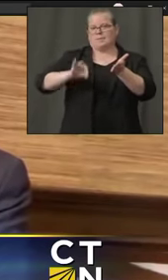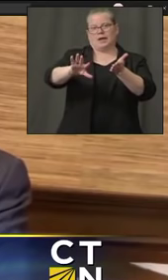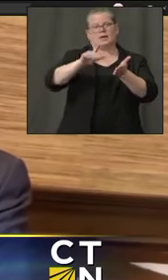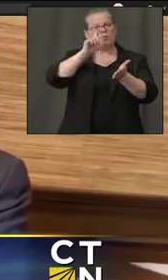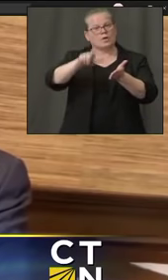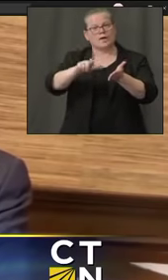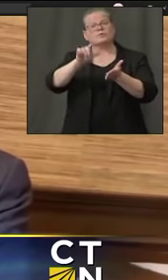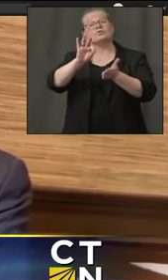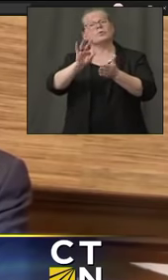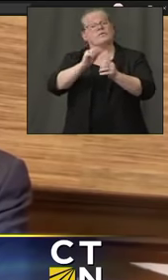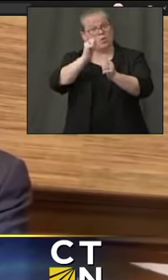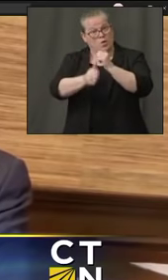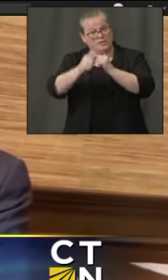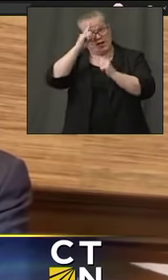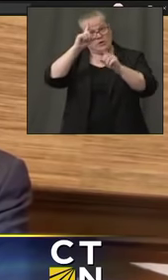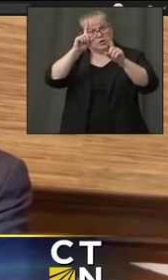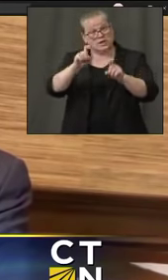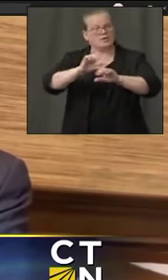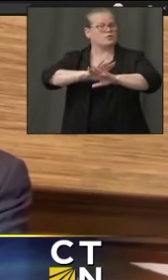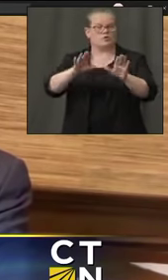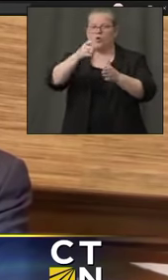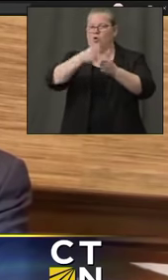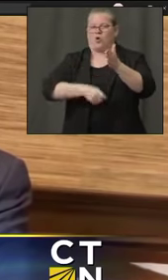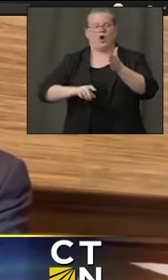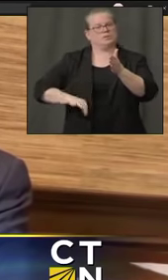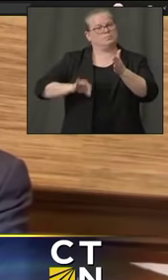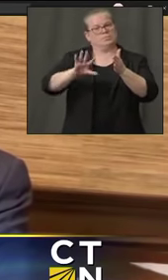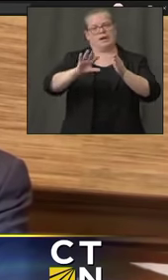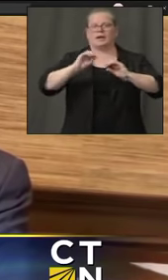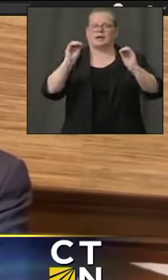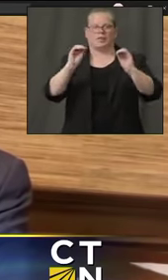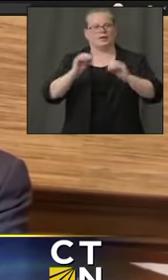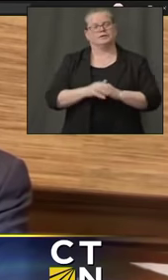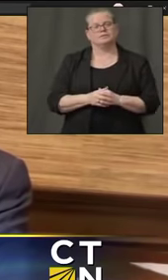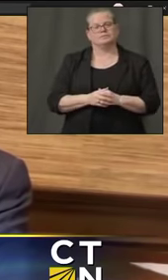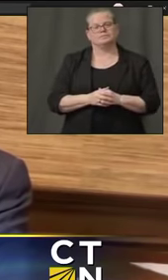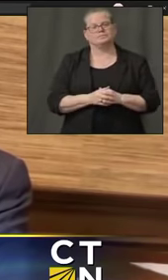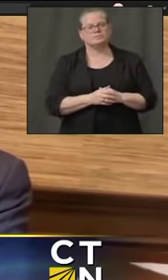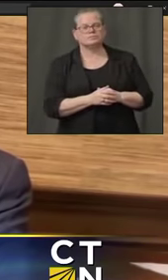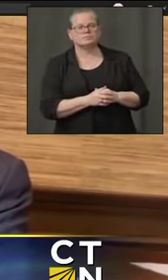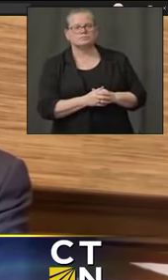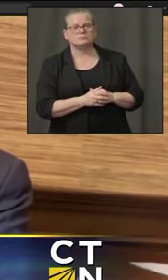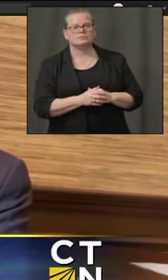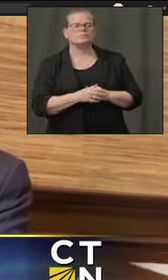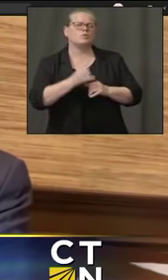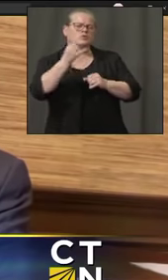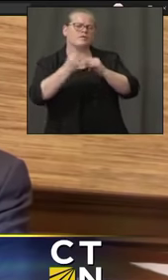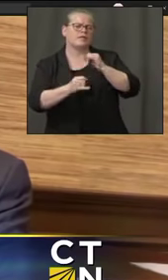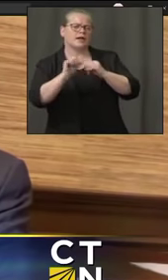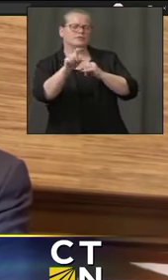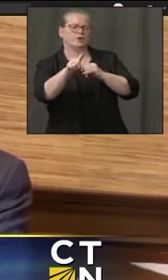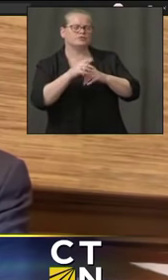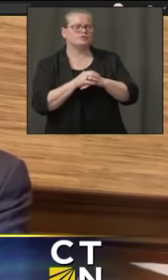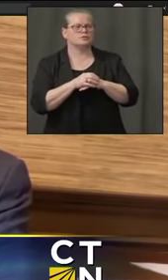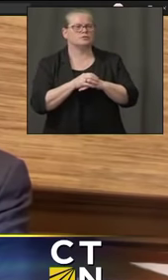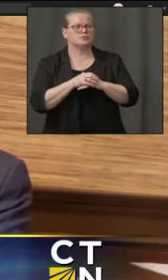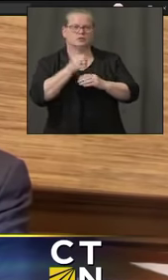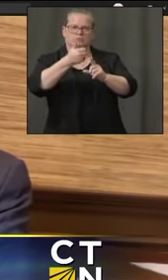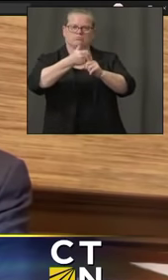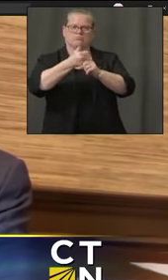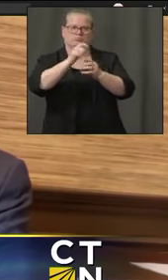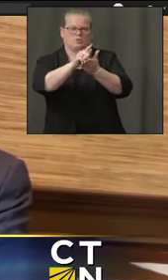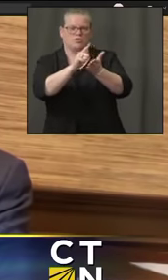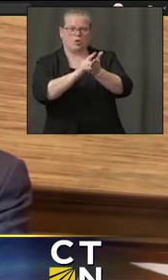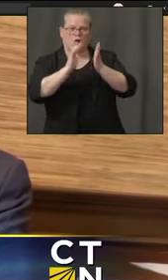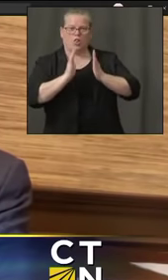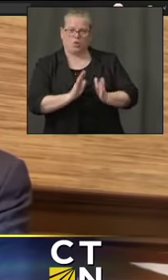tested. And a last question. You are a lawyer in a business that is highly regulated,